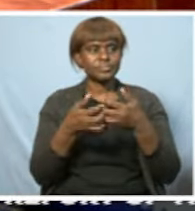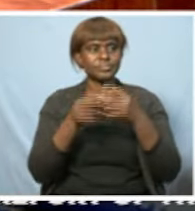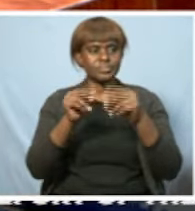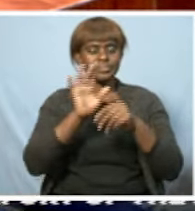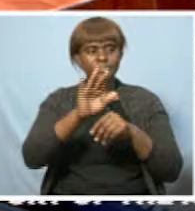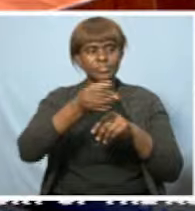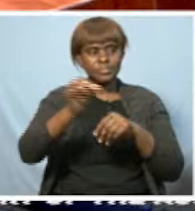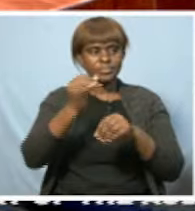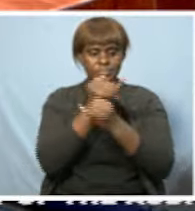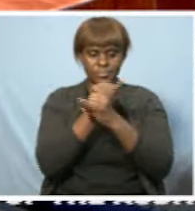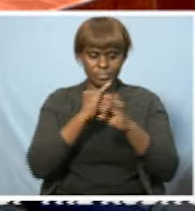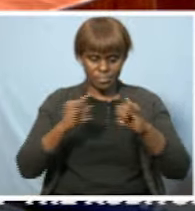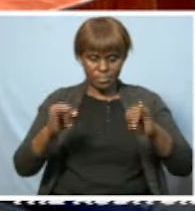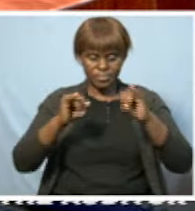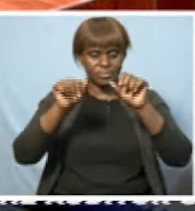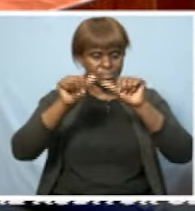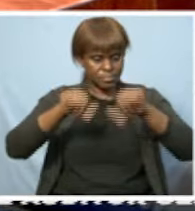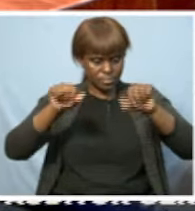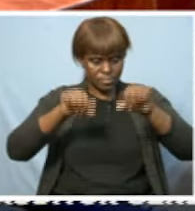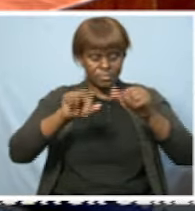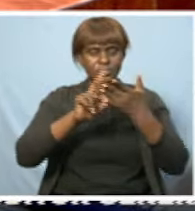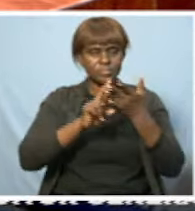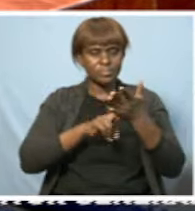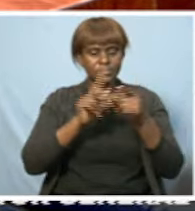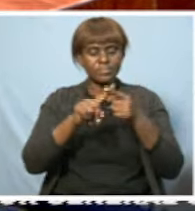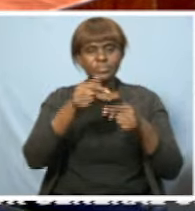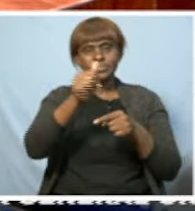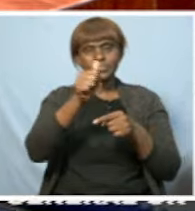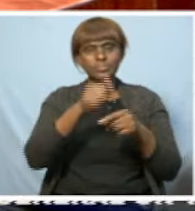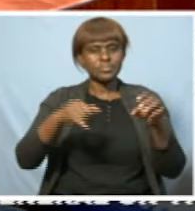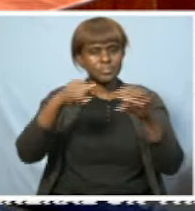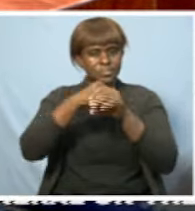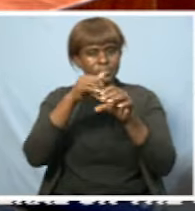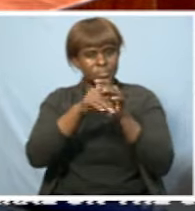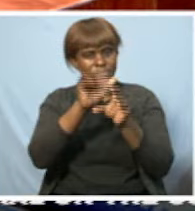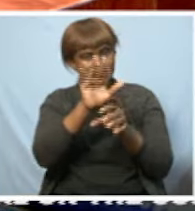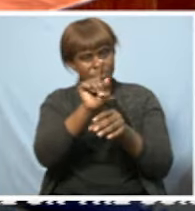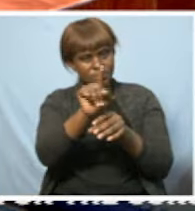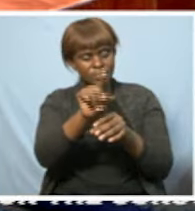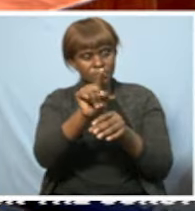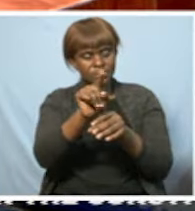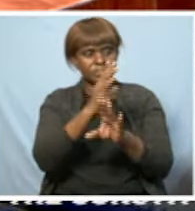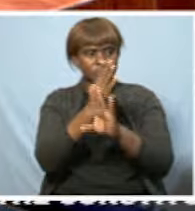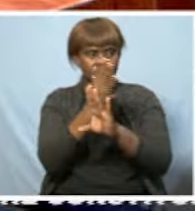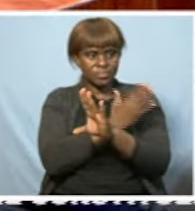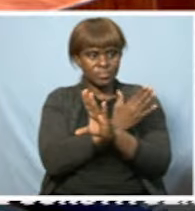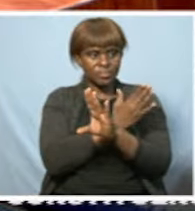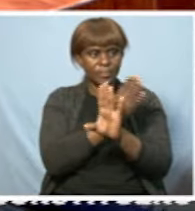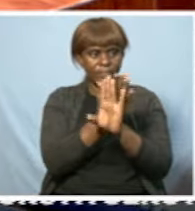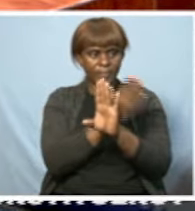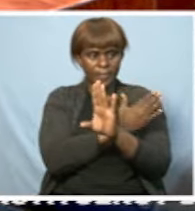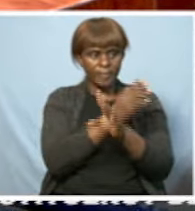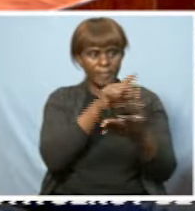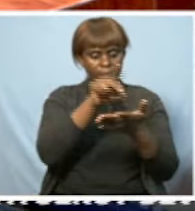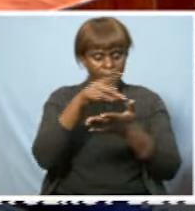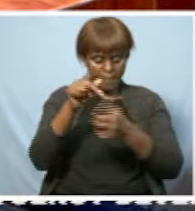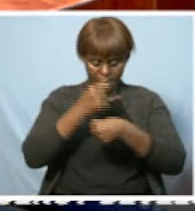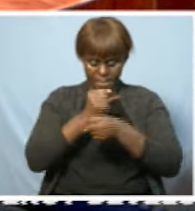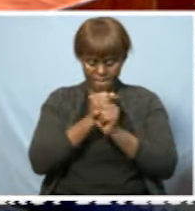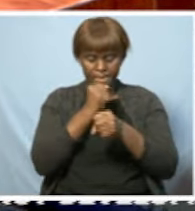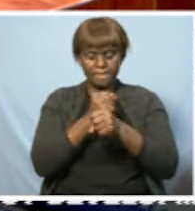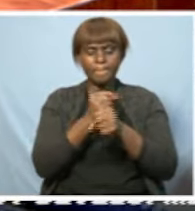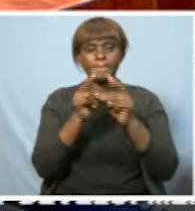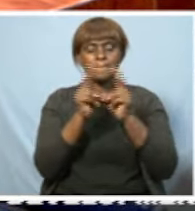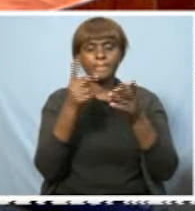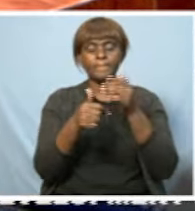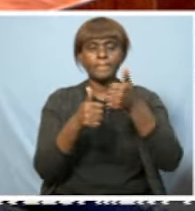own independent reports. But are you engaged before the payment is done so that